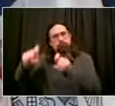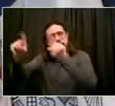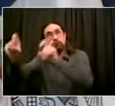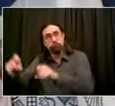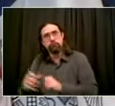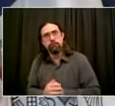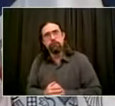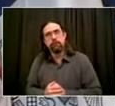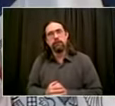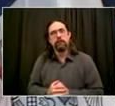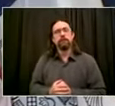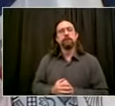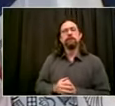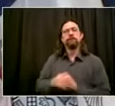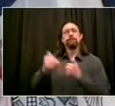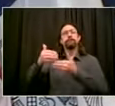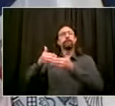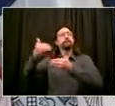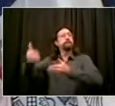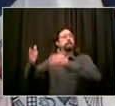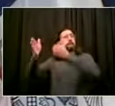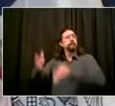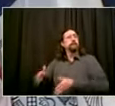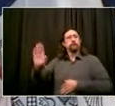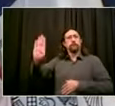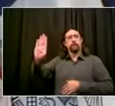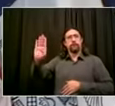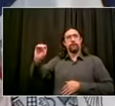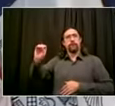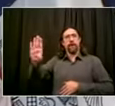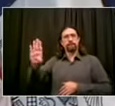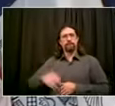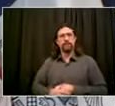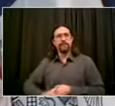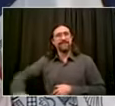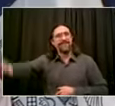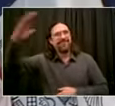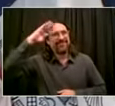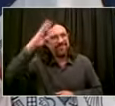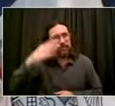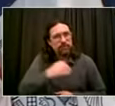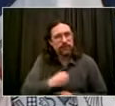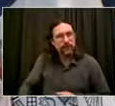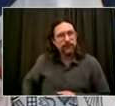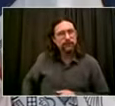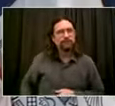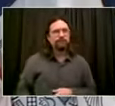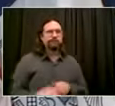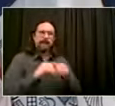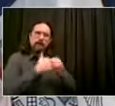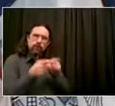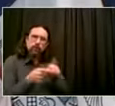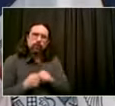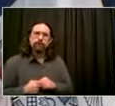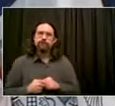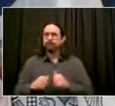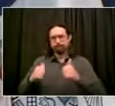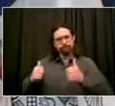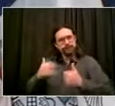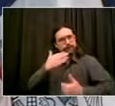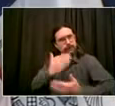Okay. I'm a little bit concerned. I did see this study from a New York School of